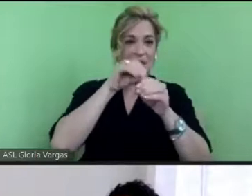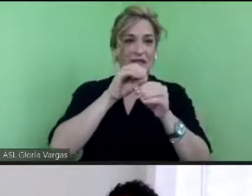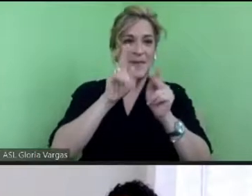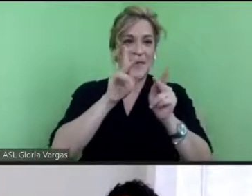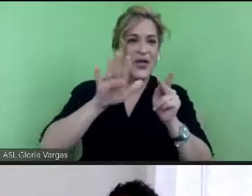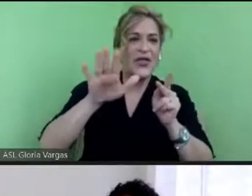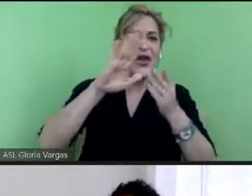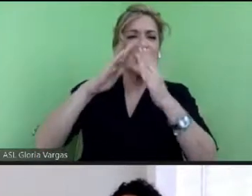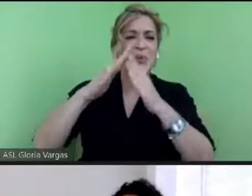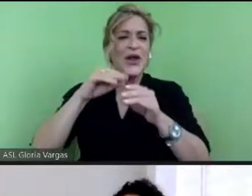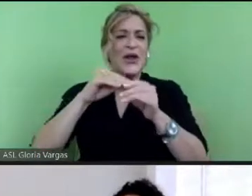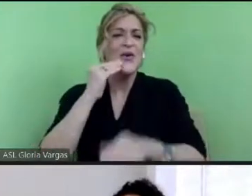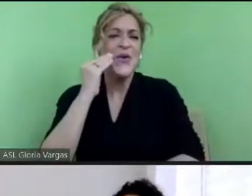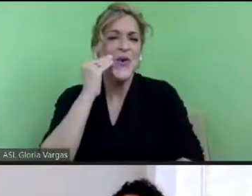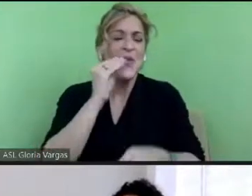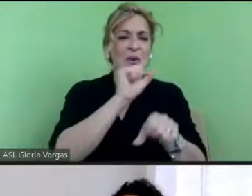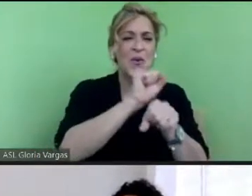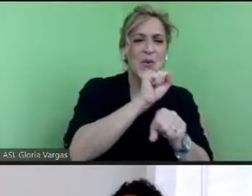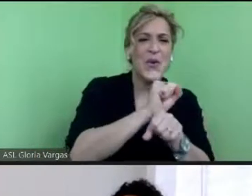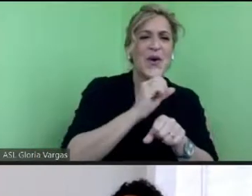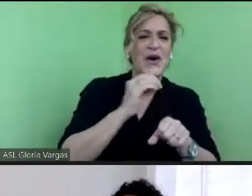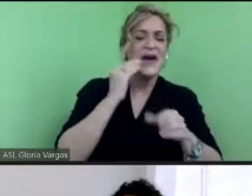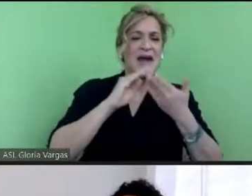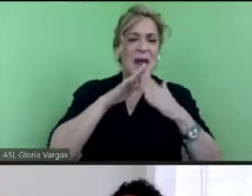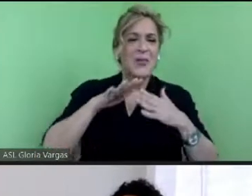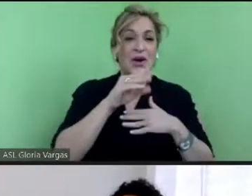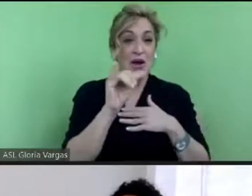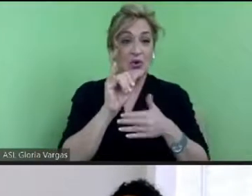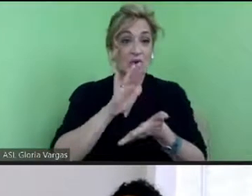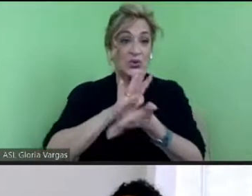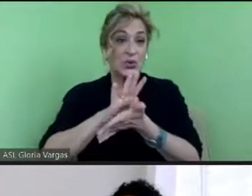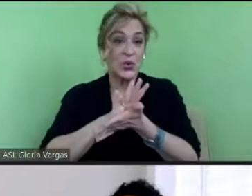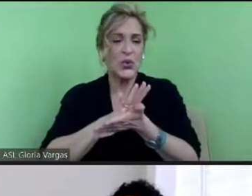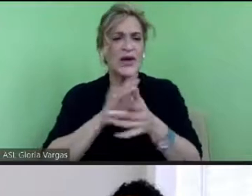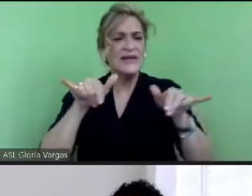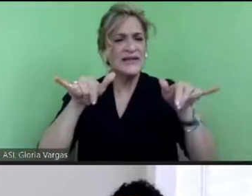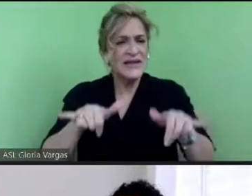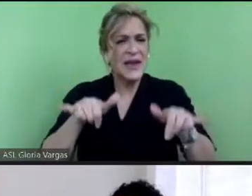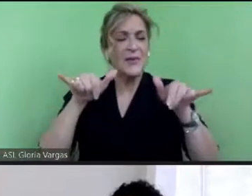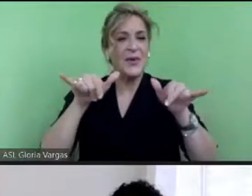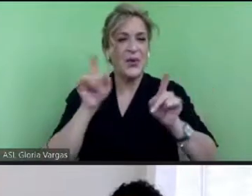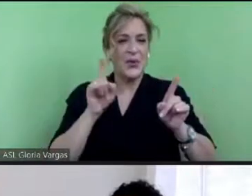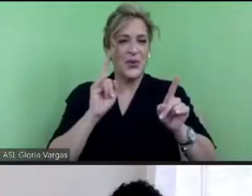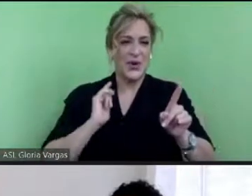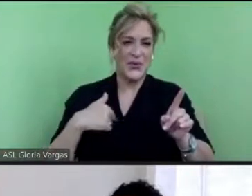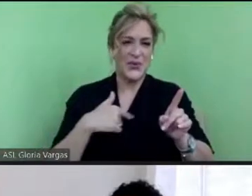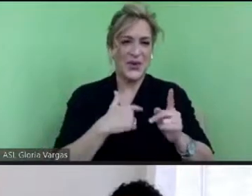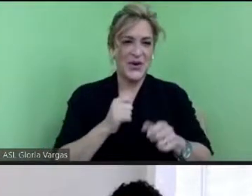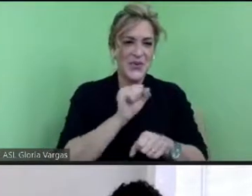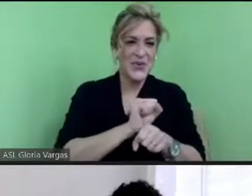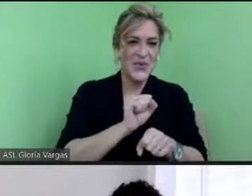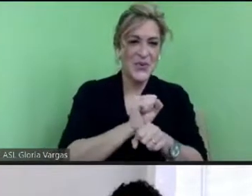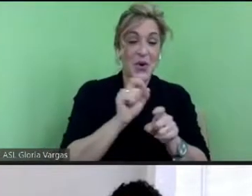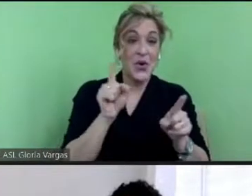such as home, work, neighborhood, and school remains the same wherever we work, whether it's in the United